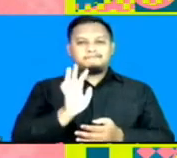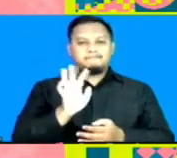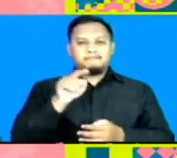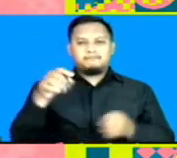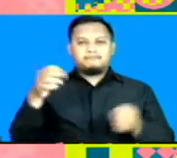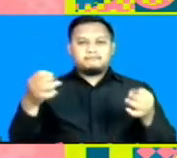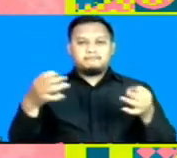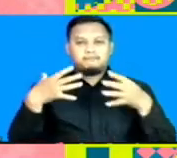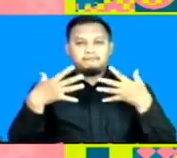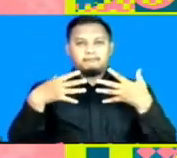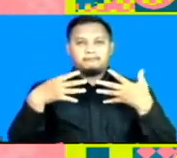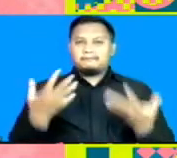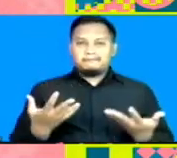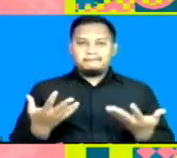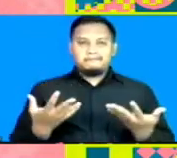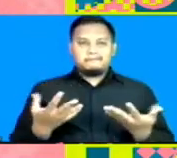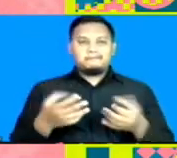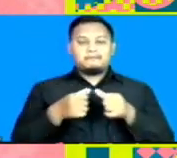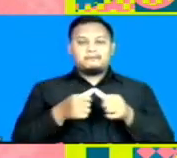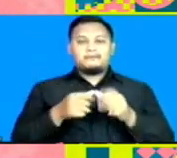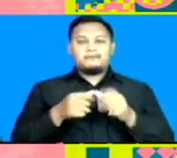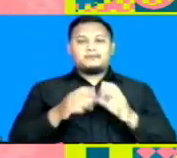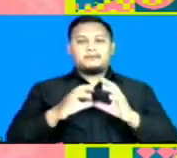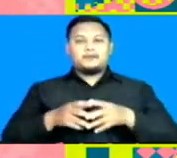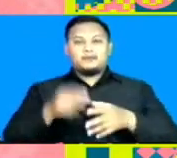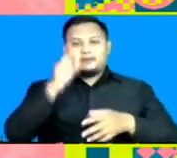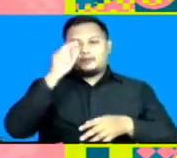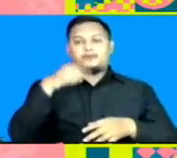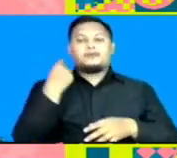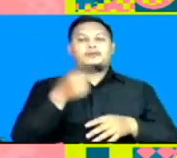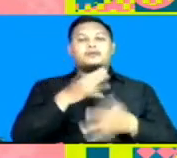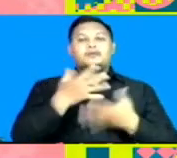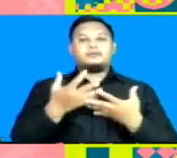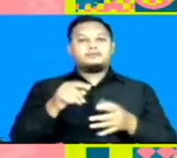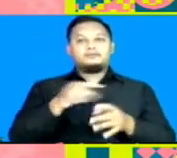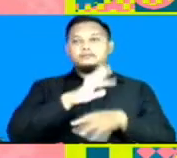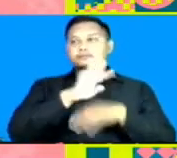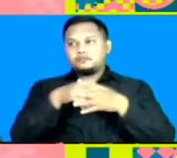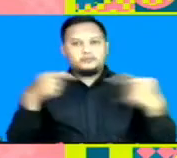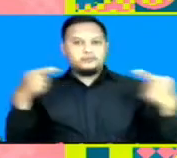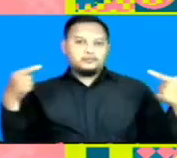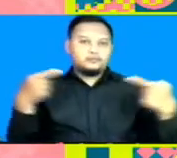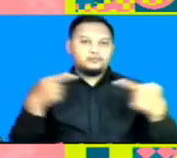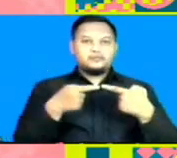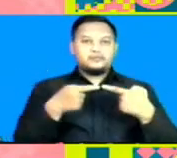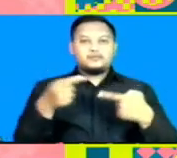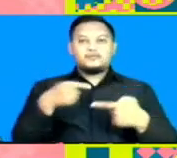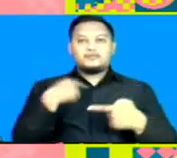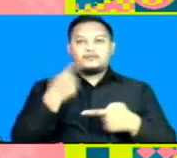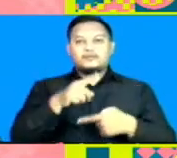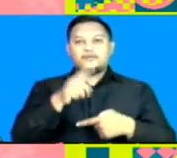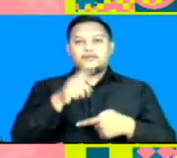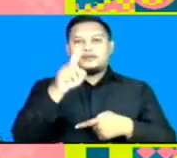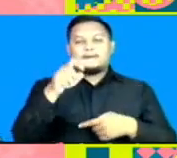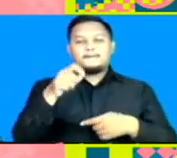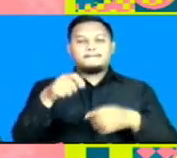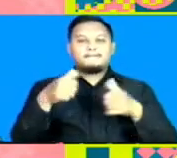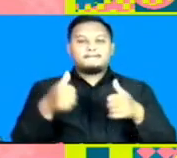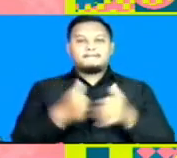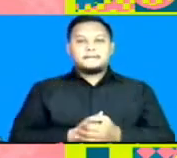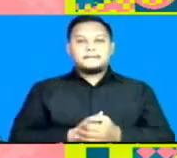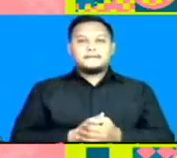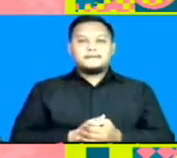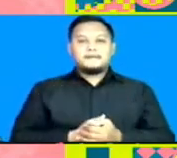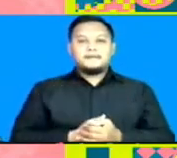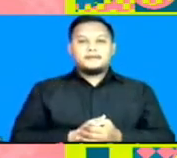being empathetic about others, I think is the core fundamental value. But if we have that, I think we will immediately